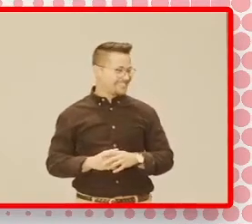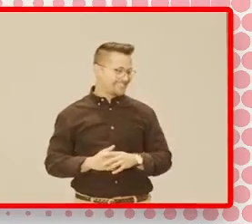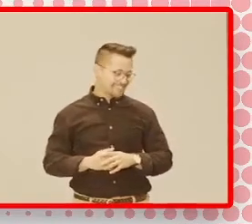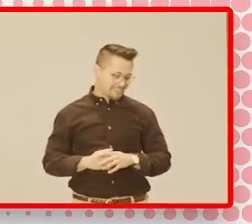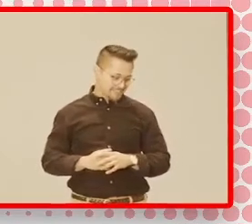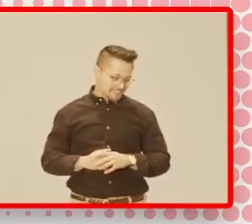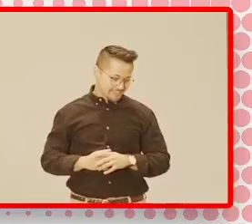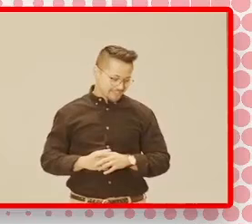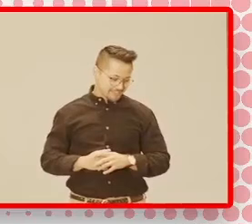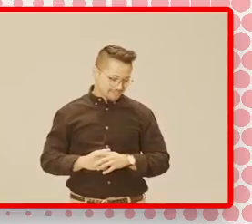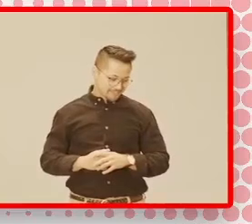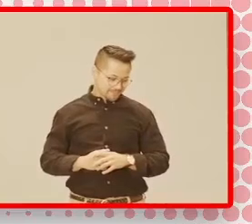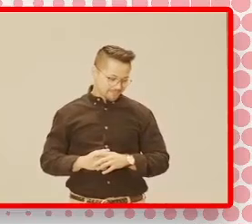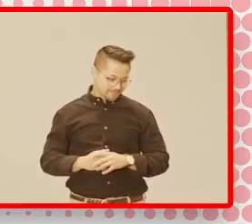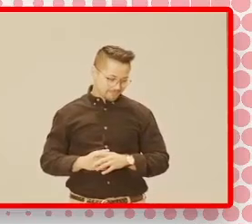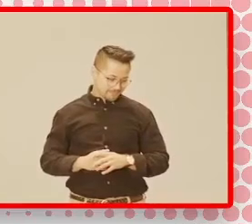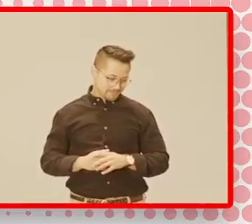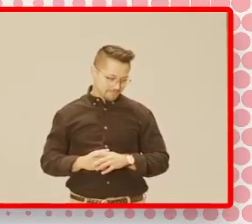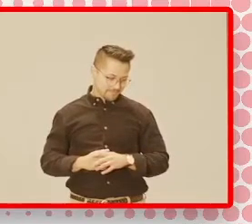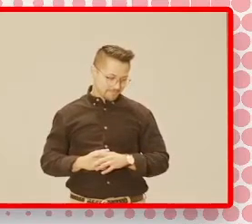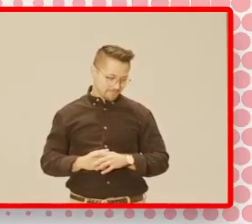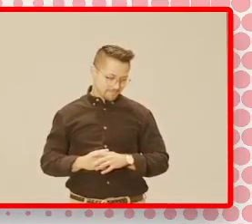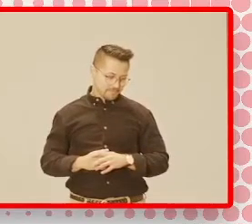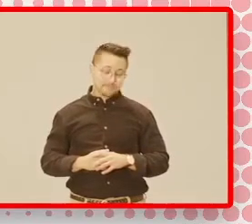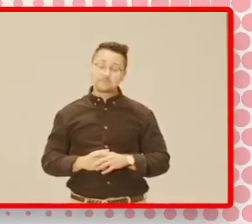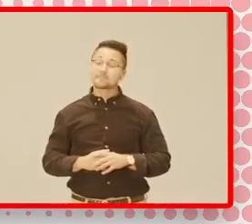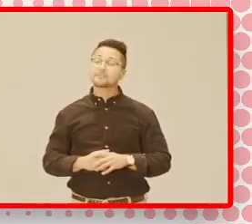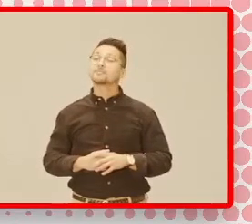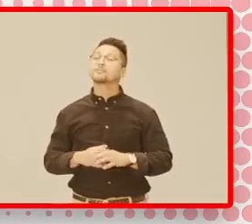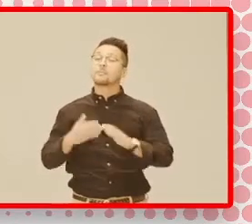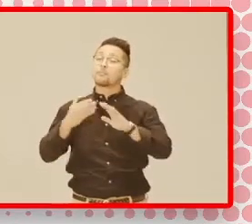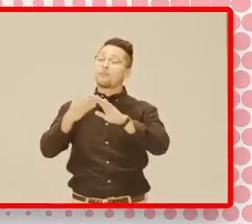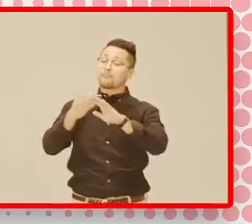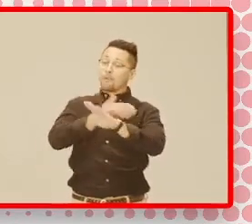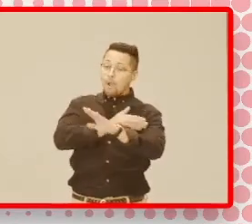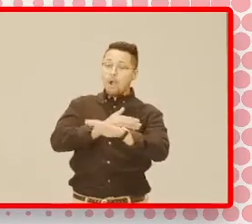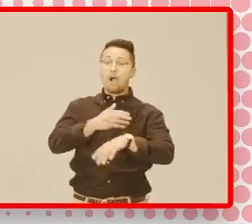Before and after November 7th,